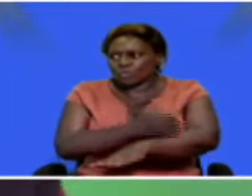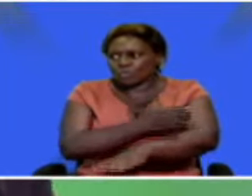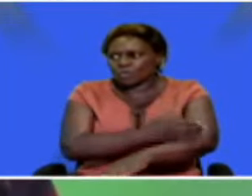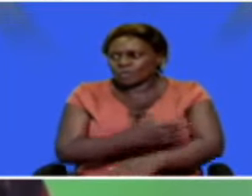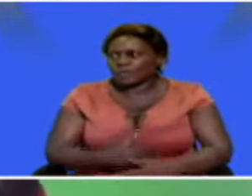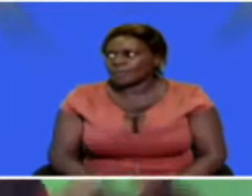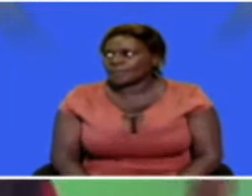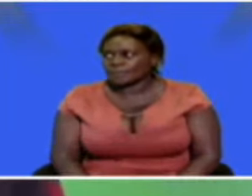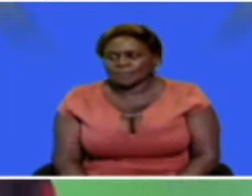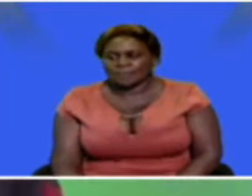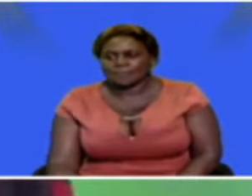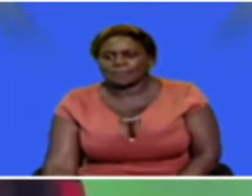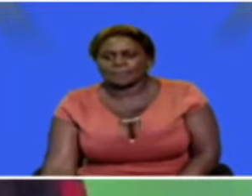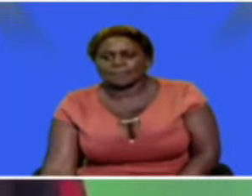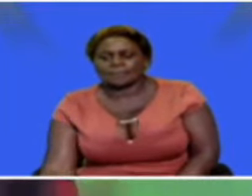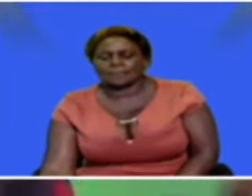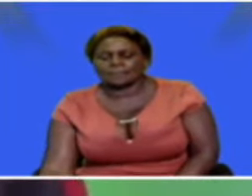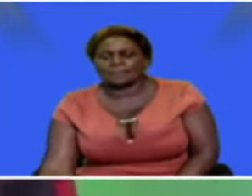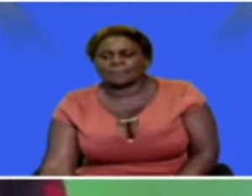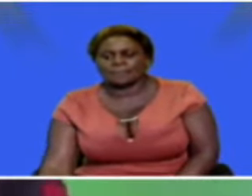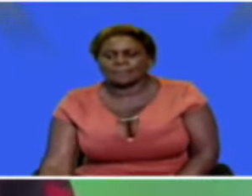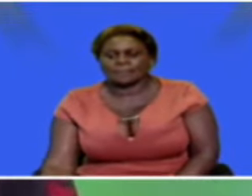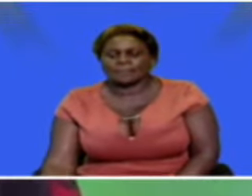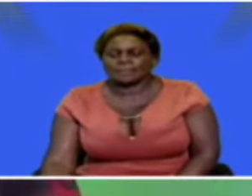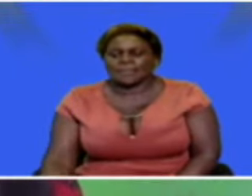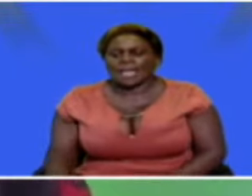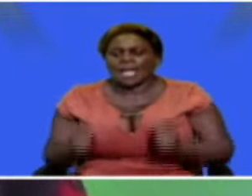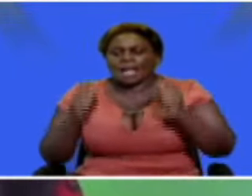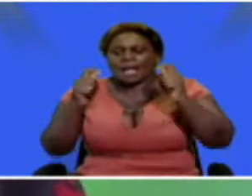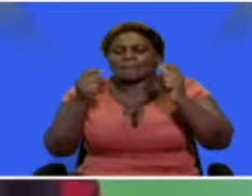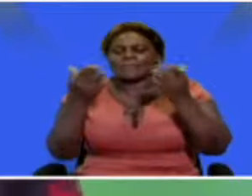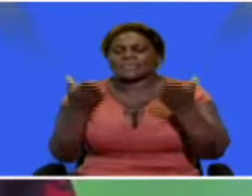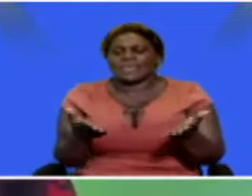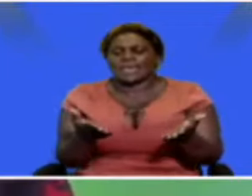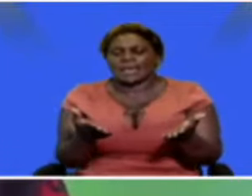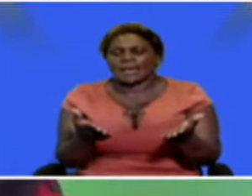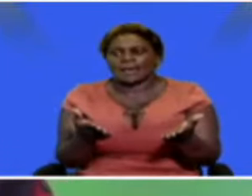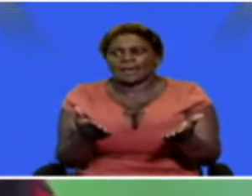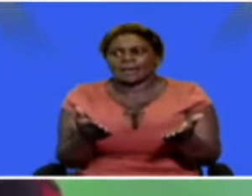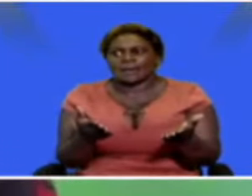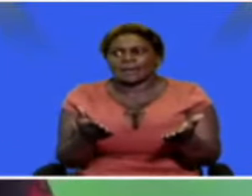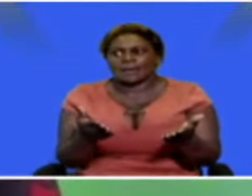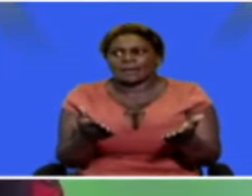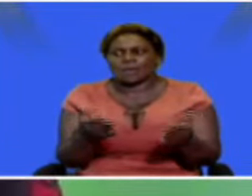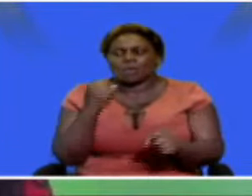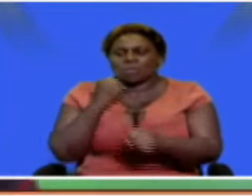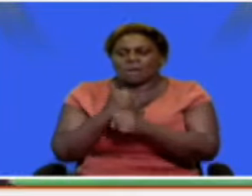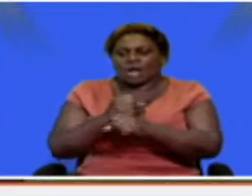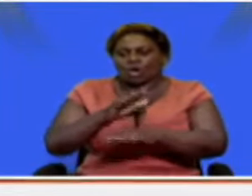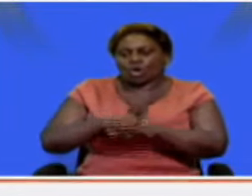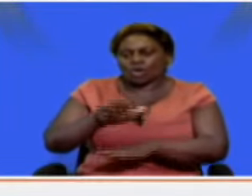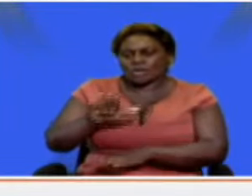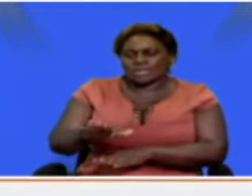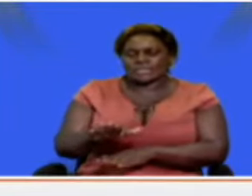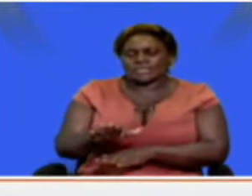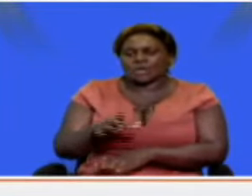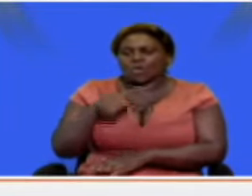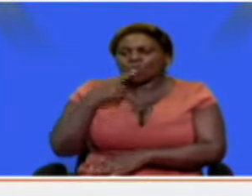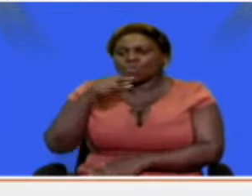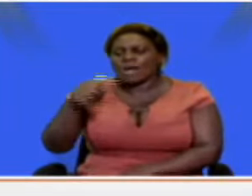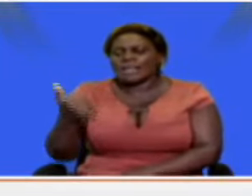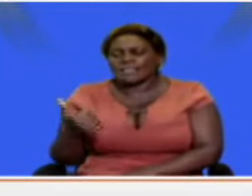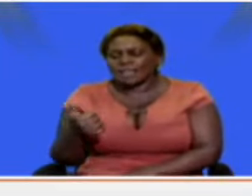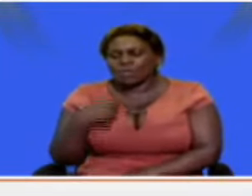Trying to urge you and ask you, the gap is there. Grasp it. Work on it. Who else? Who